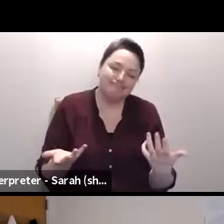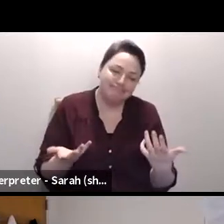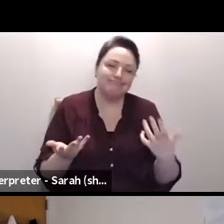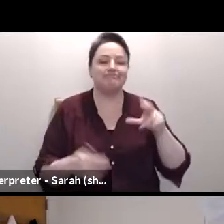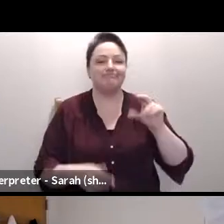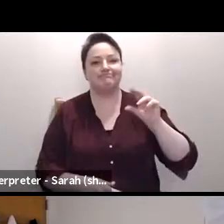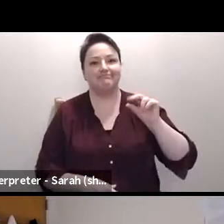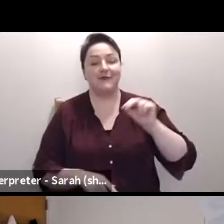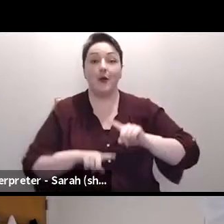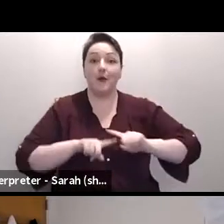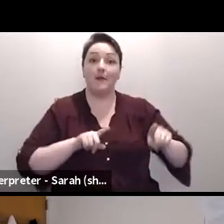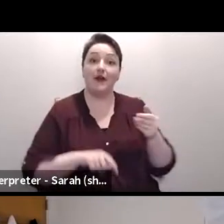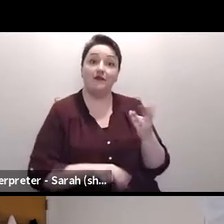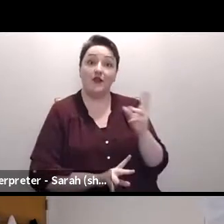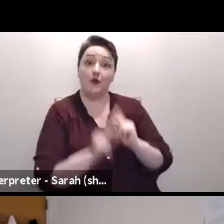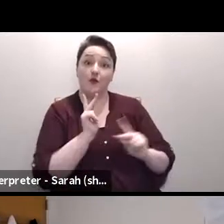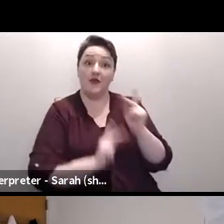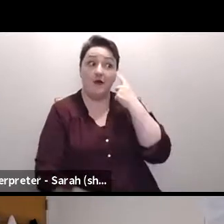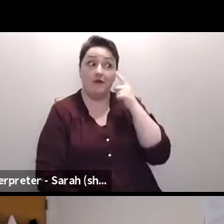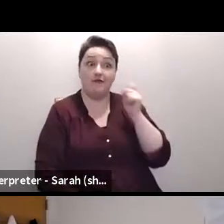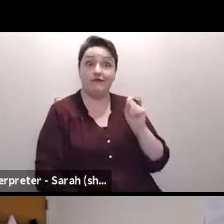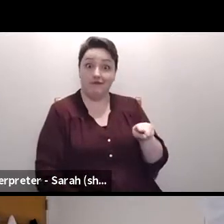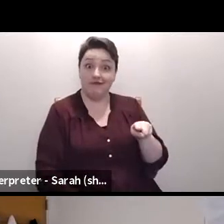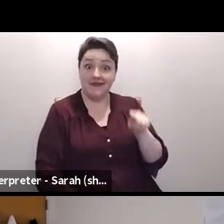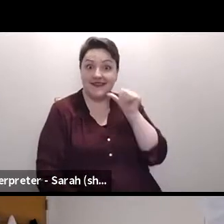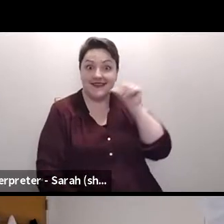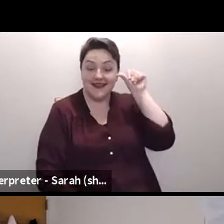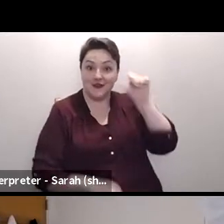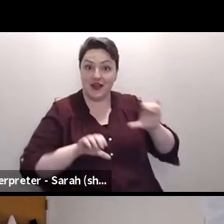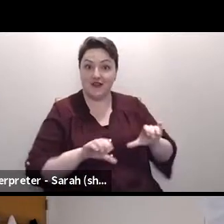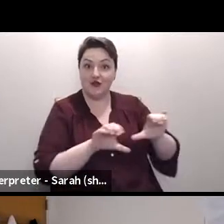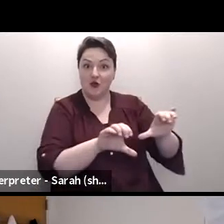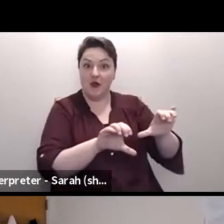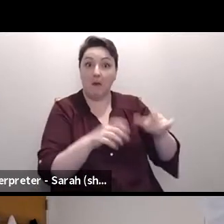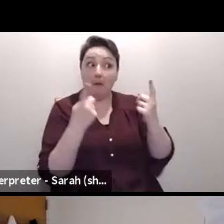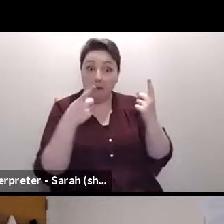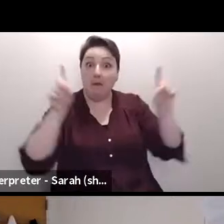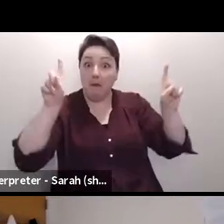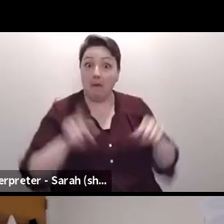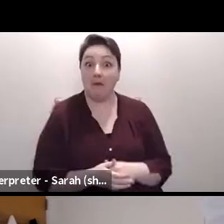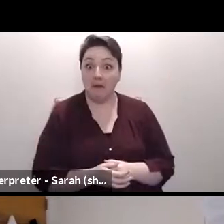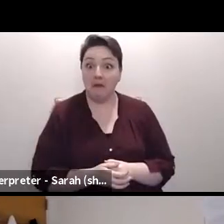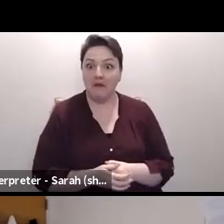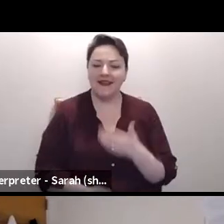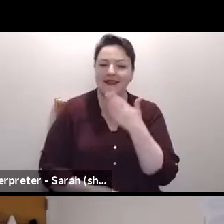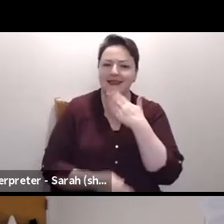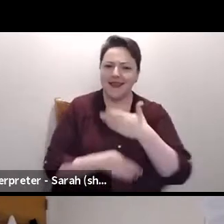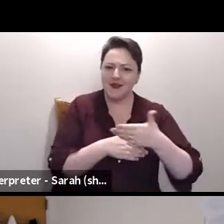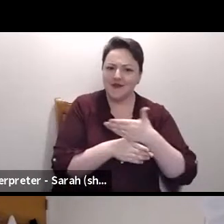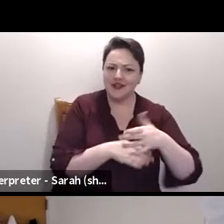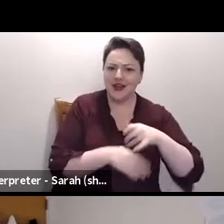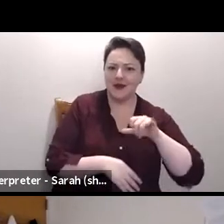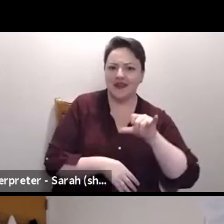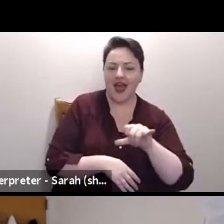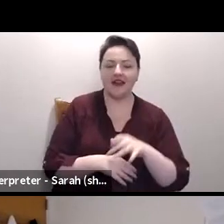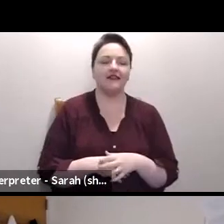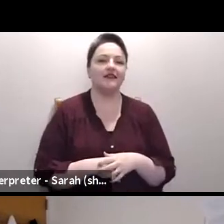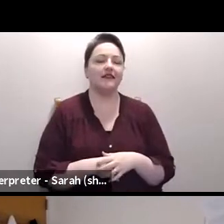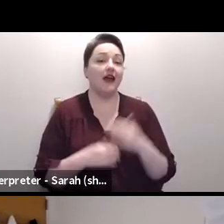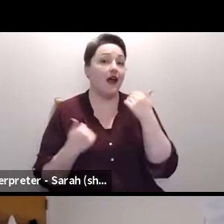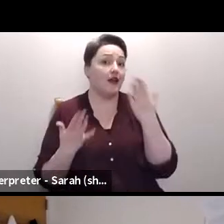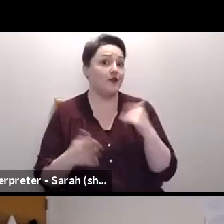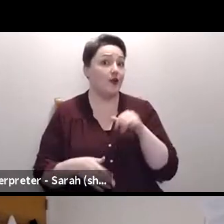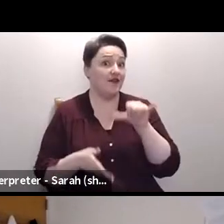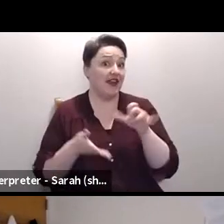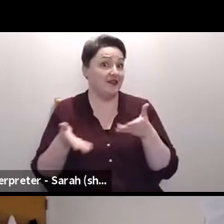that yesterday, it seemed to work, but it needs to be improved. So thank you for sharing that, because I don't know if that service is